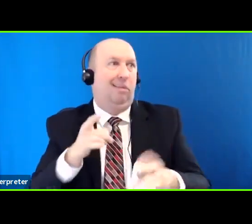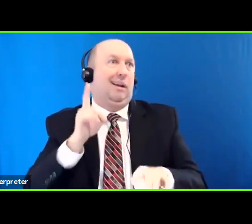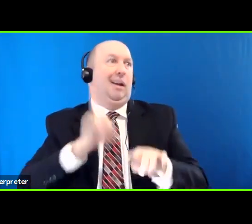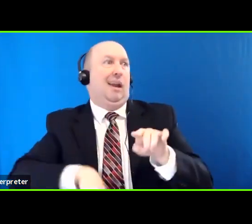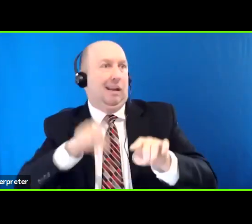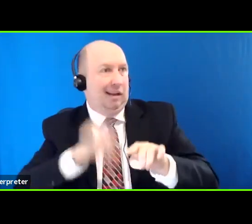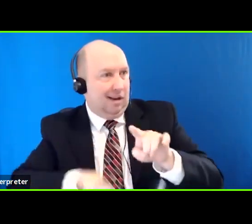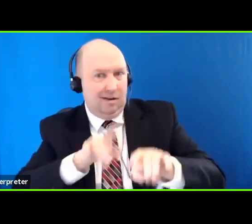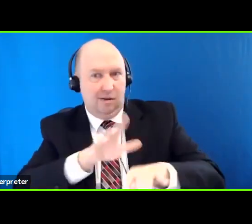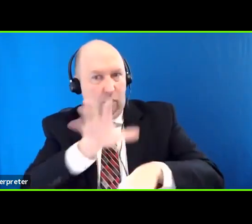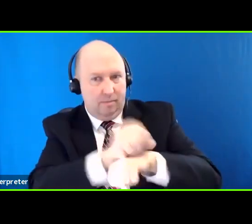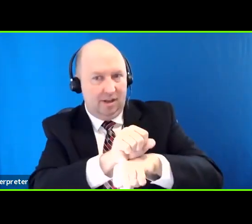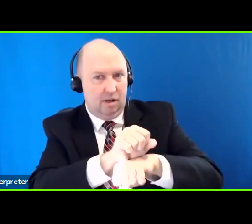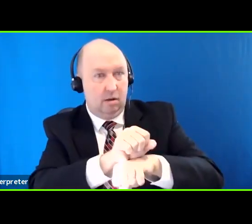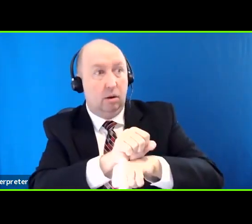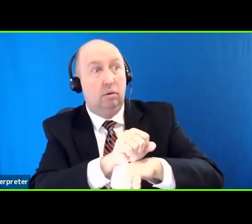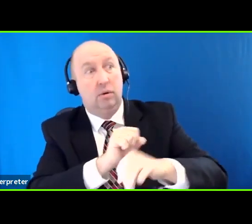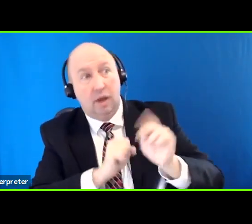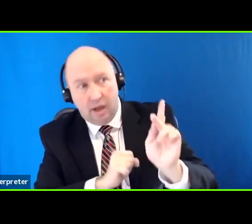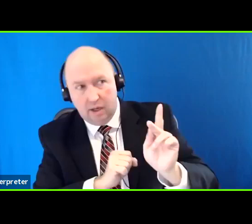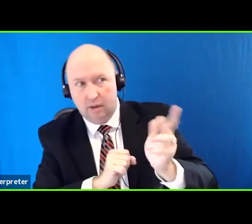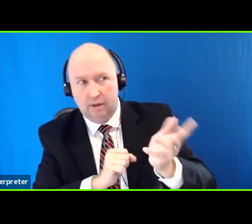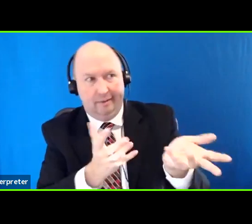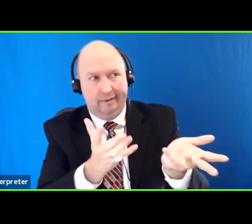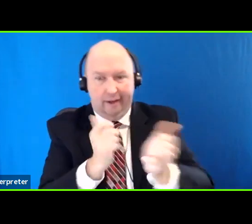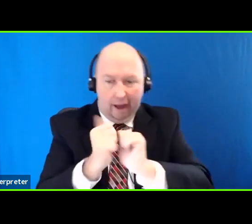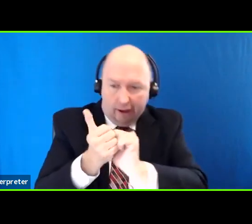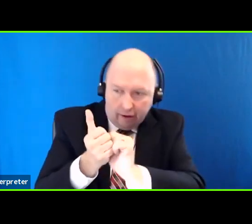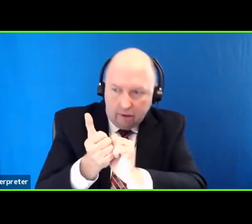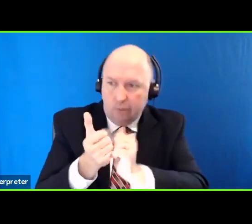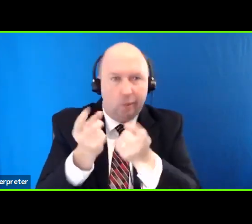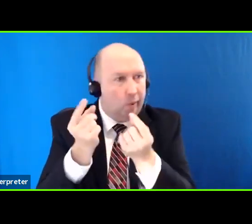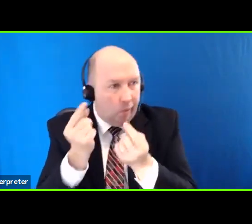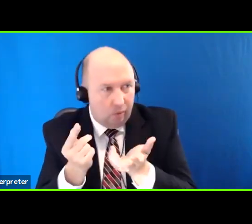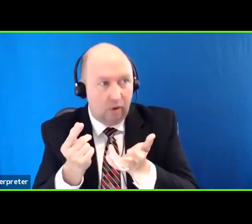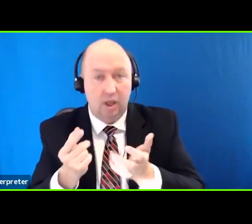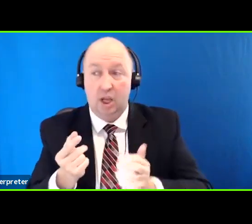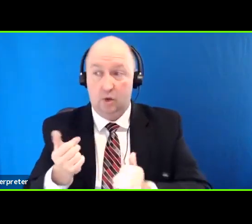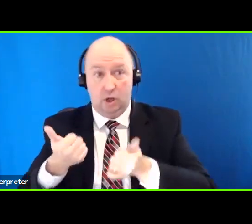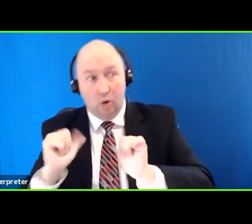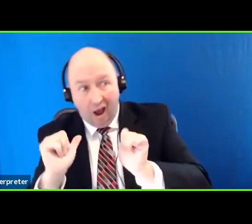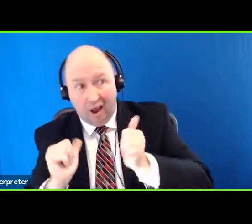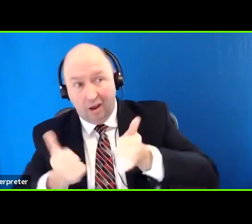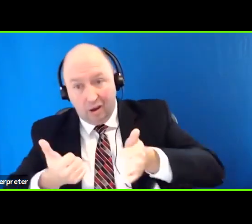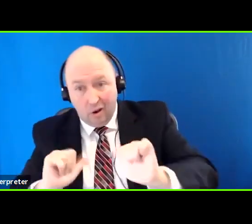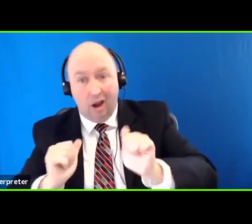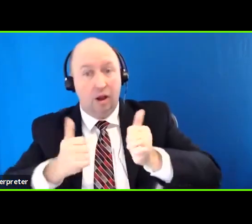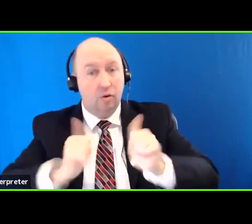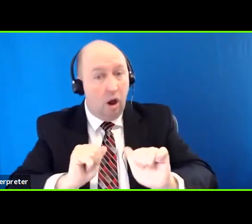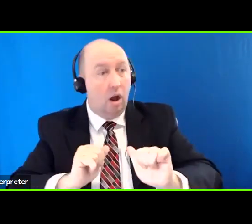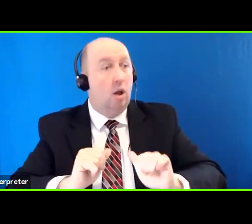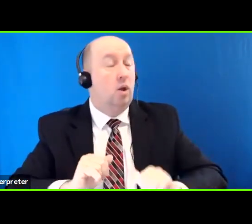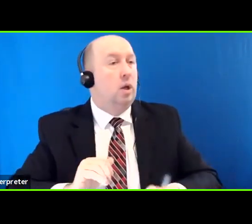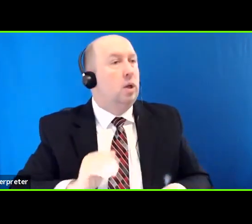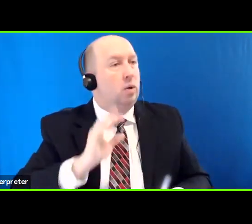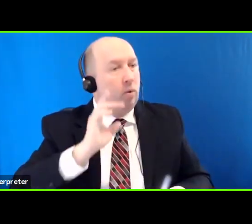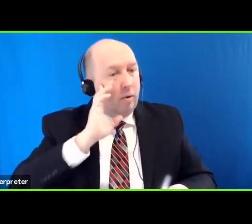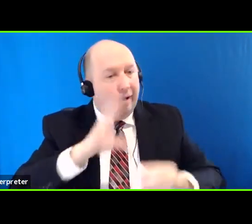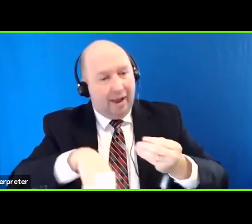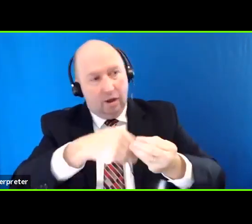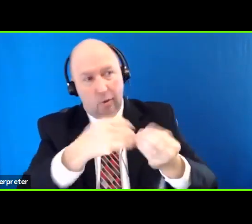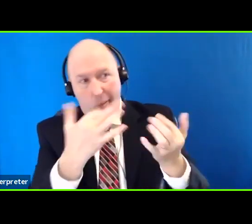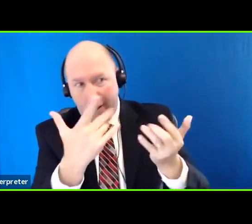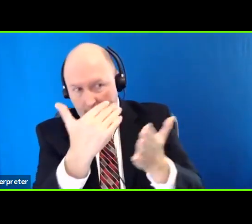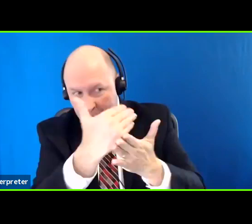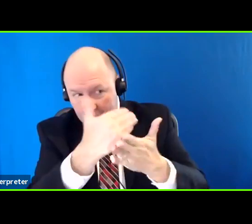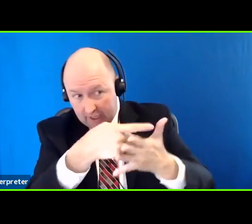appointment. So then what do you tell them? I mean, do they keep trying back, or do they automatically get put on a waiting list? This is going